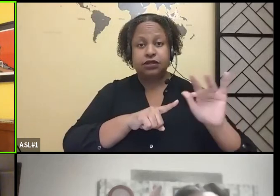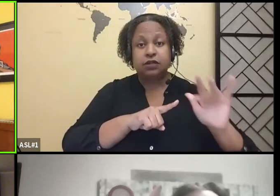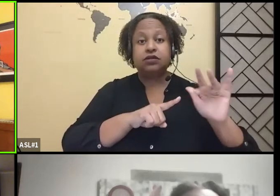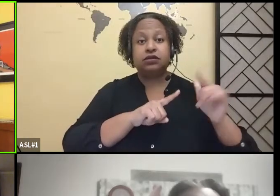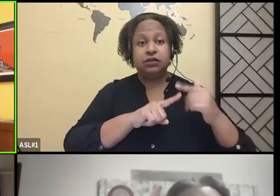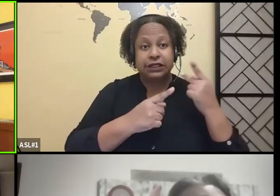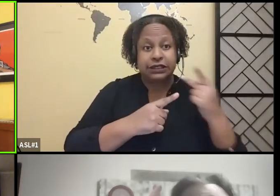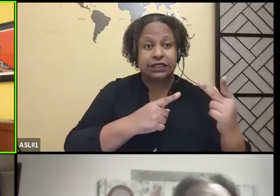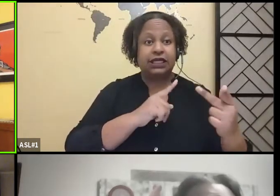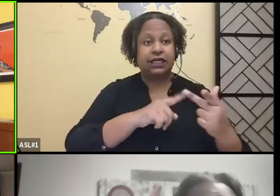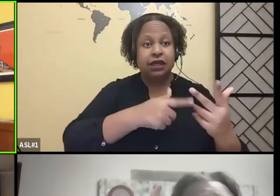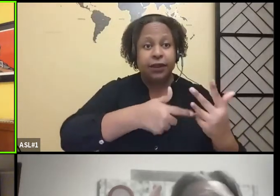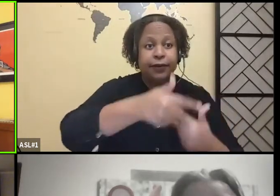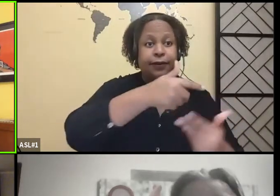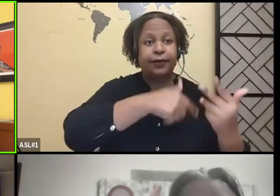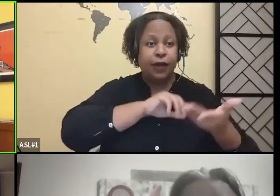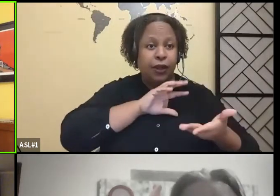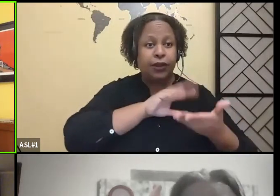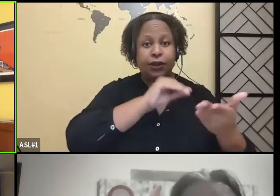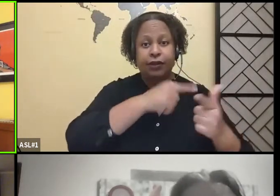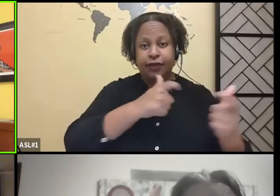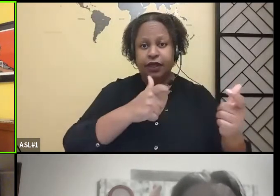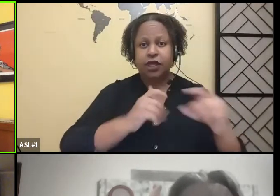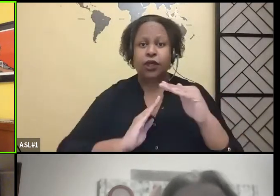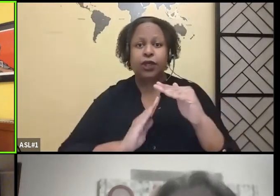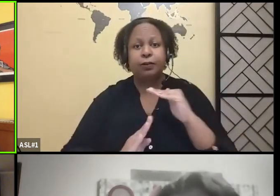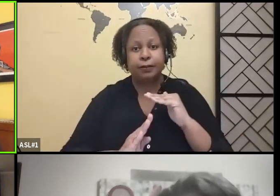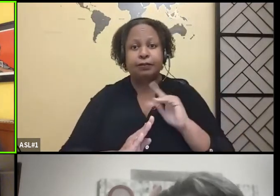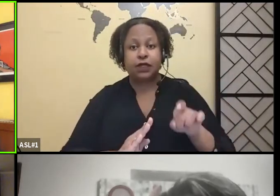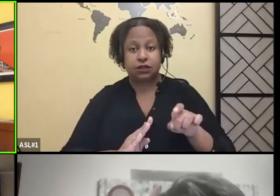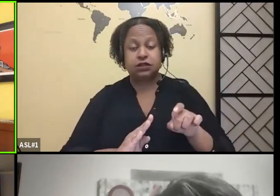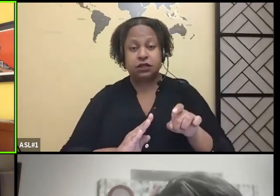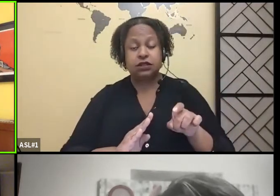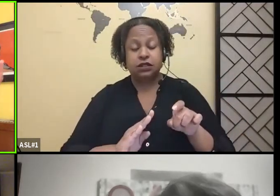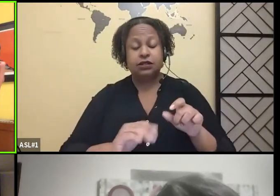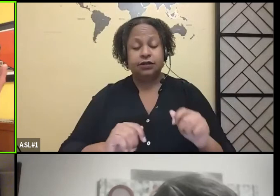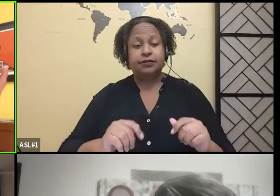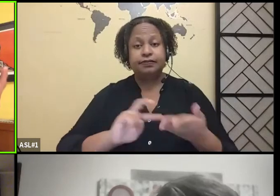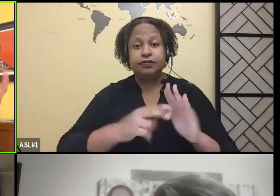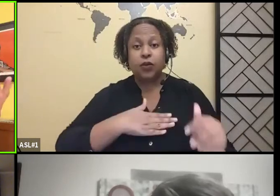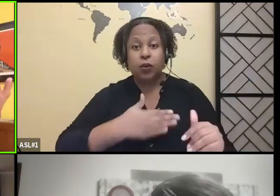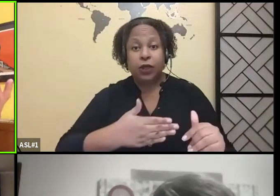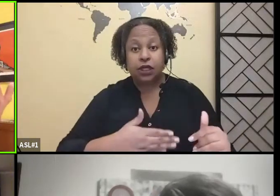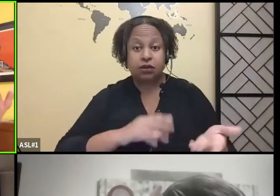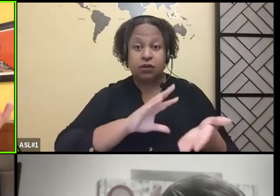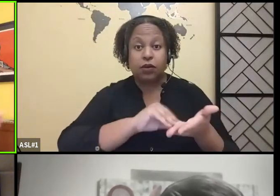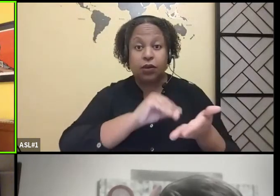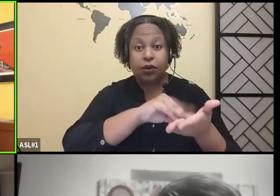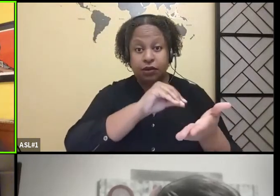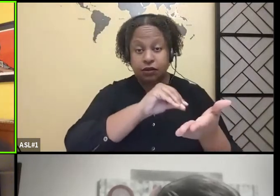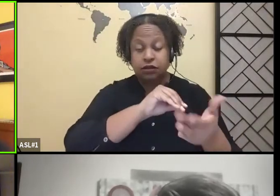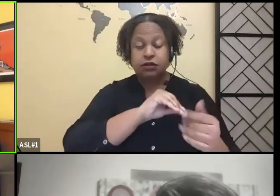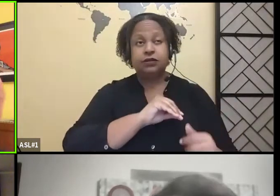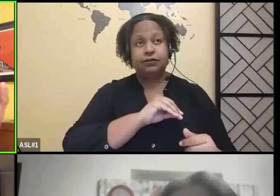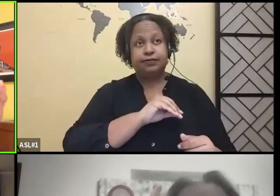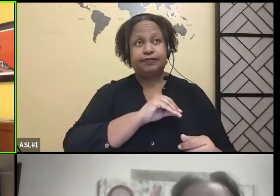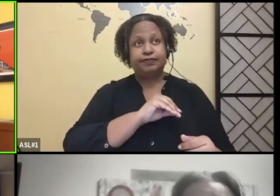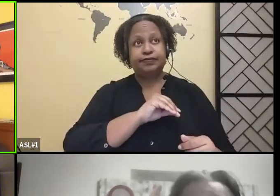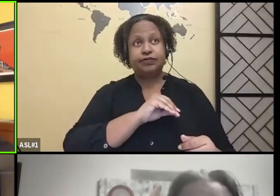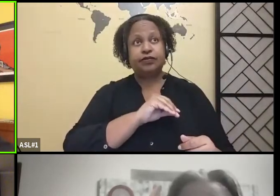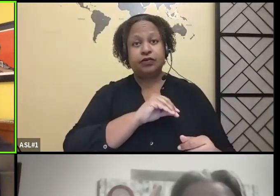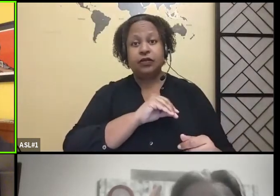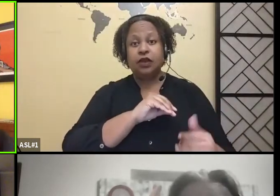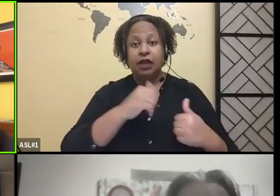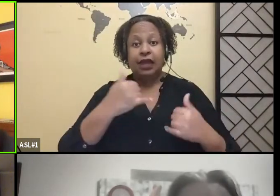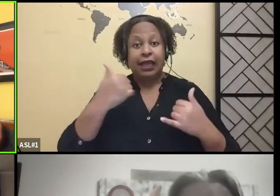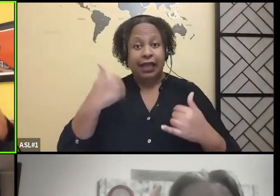to learn, and being willing to learn means taking the gift of being able to think, the